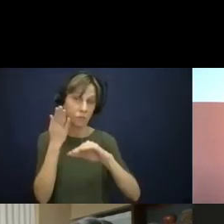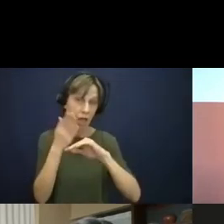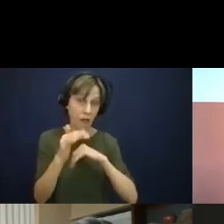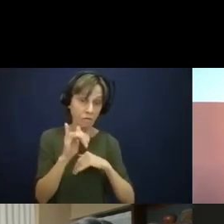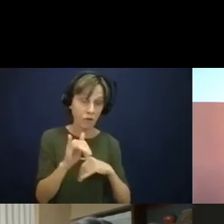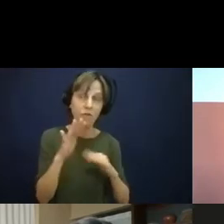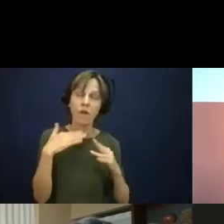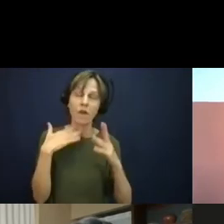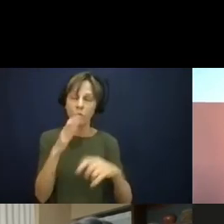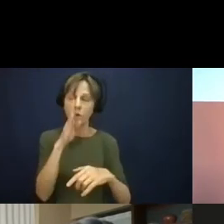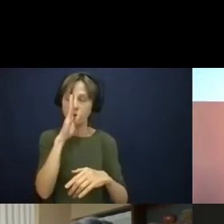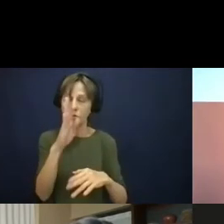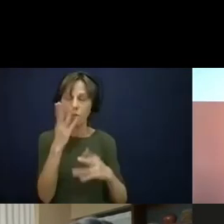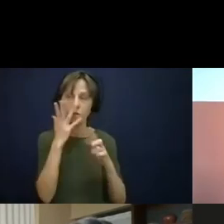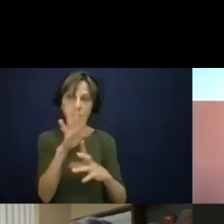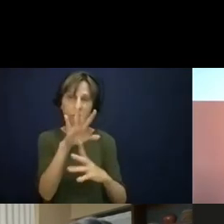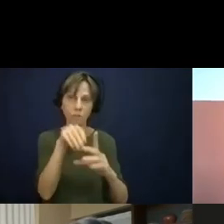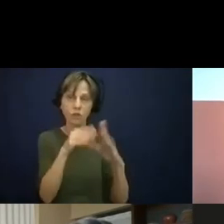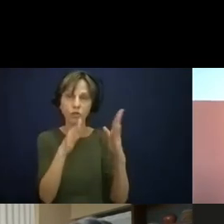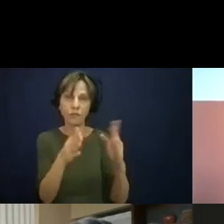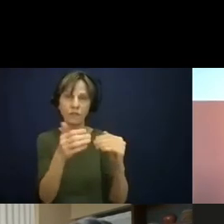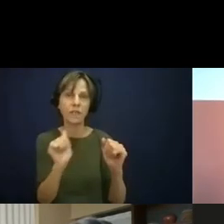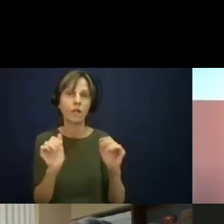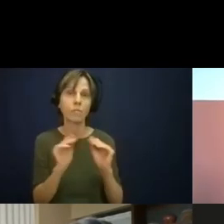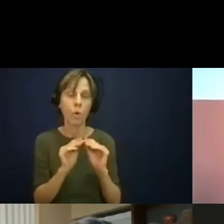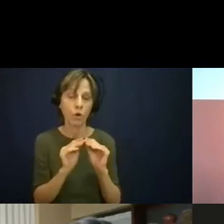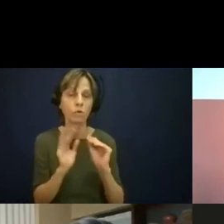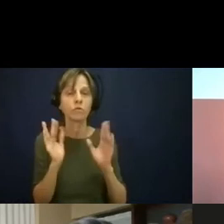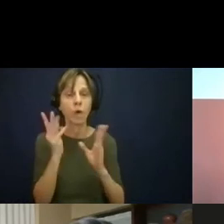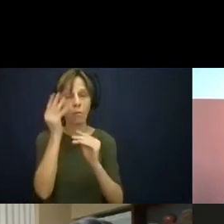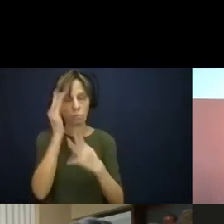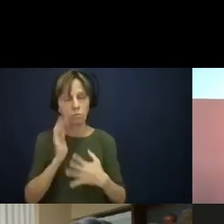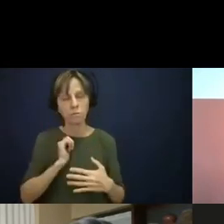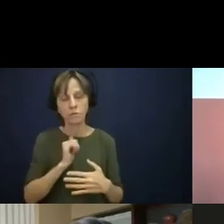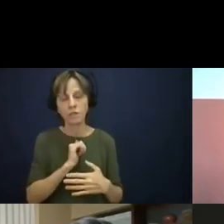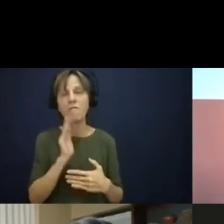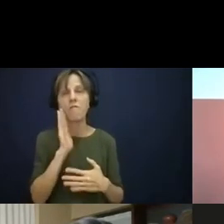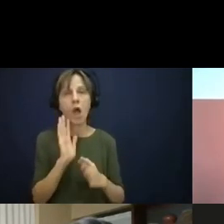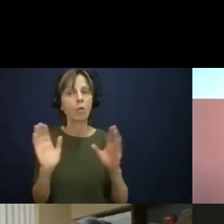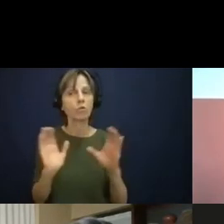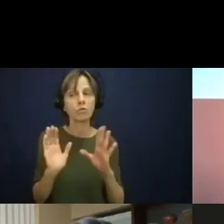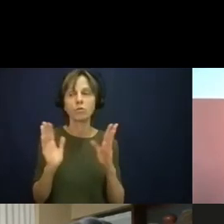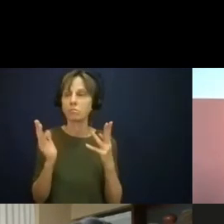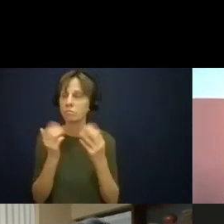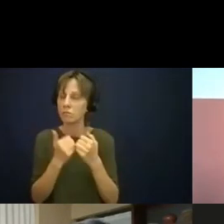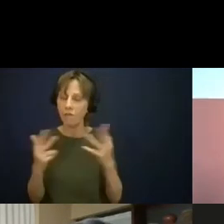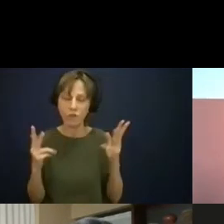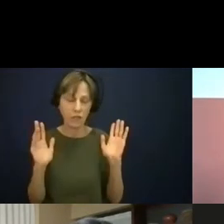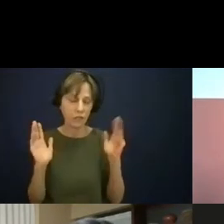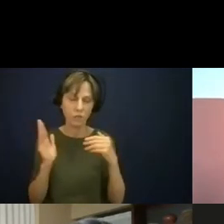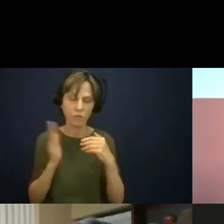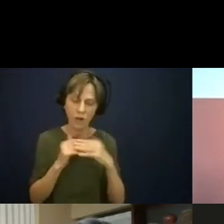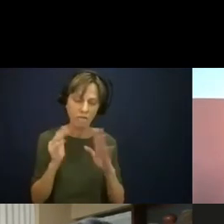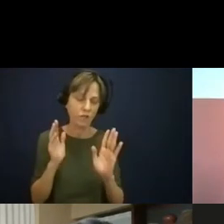be a part of the streets anymore. So I told myself, I'm gonna do everything, whatever it takes, not to go back to